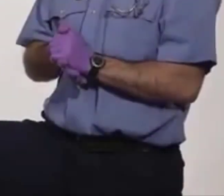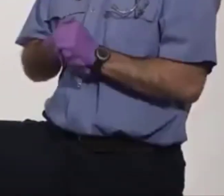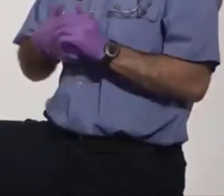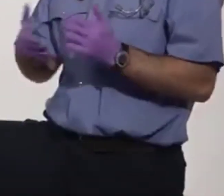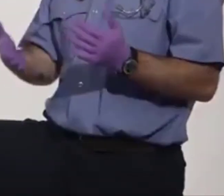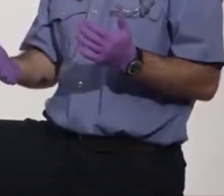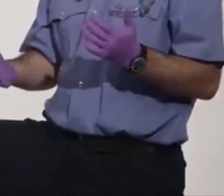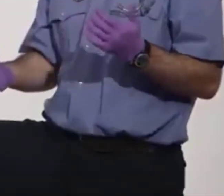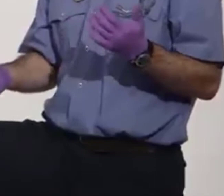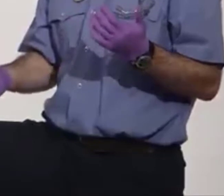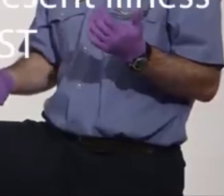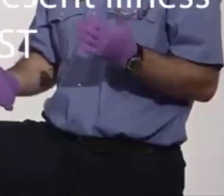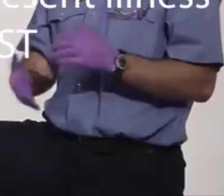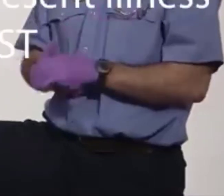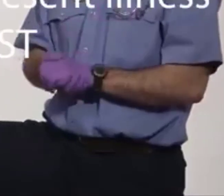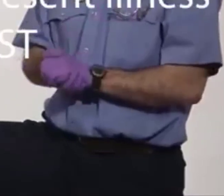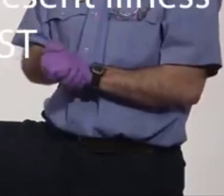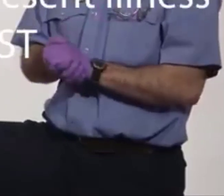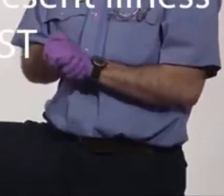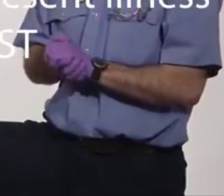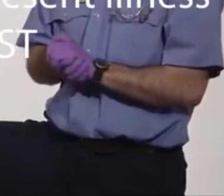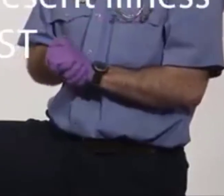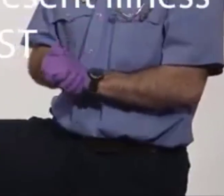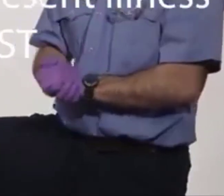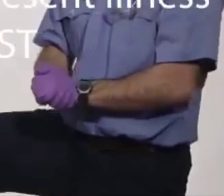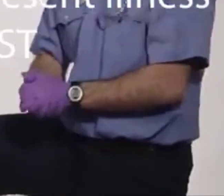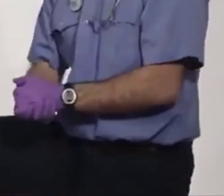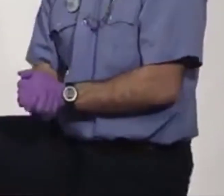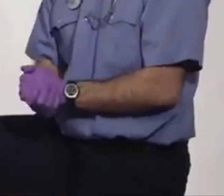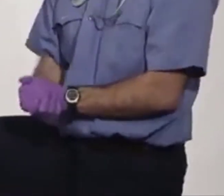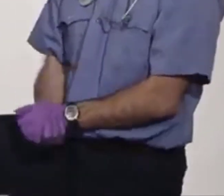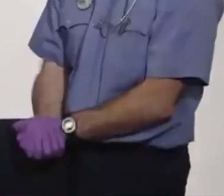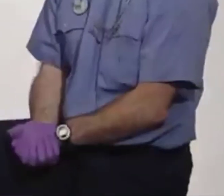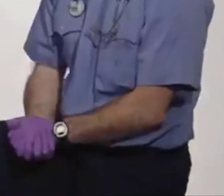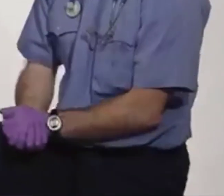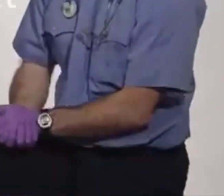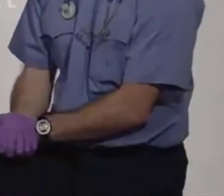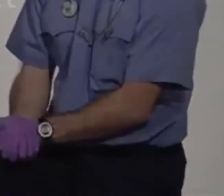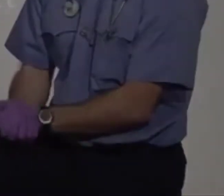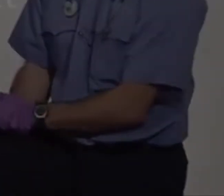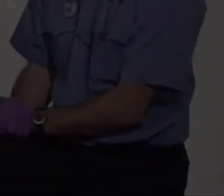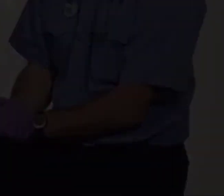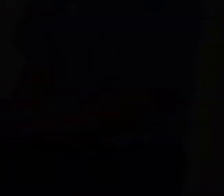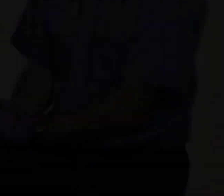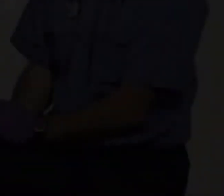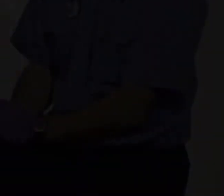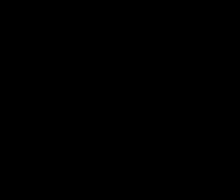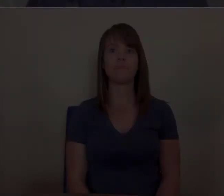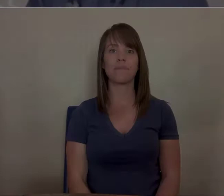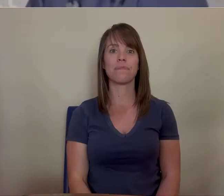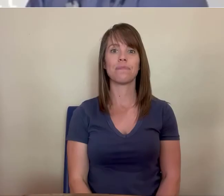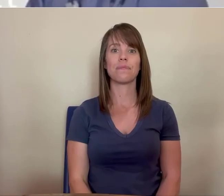So next I'll move on to my, my OPQRST. So ma'am, how long ago did this start?